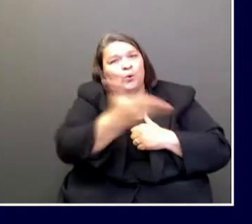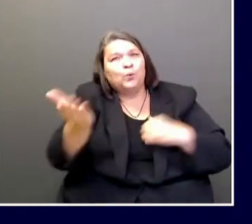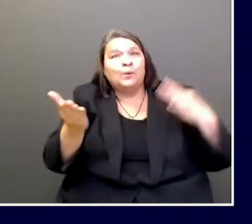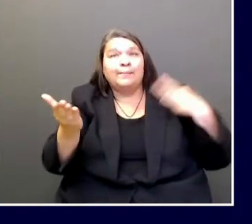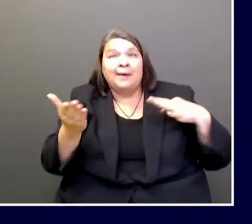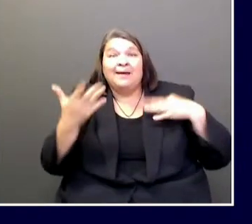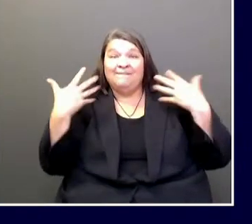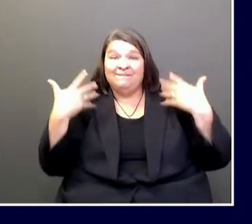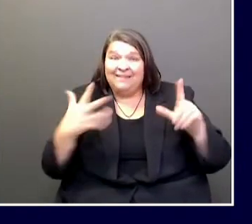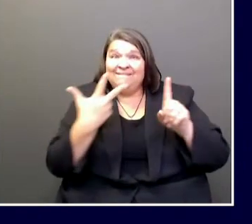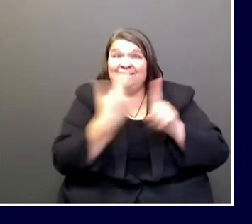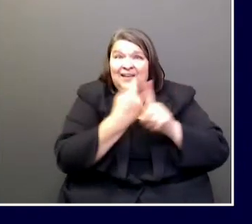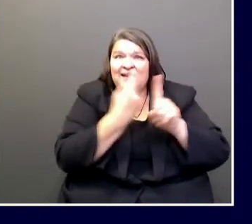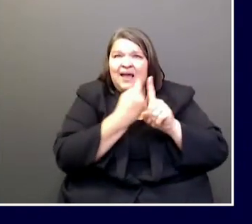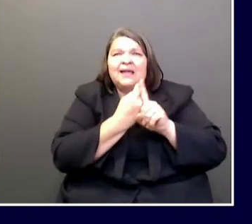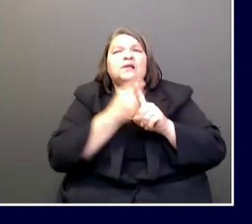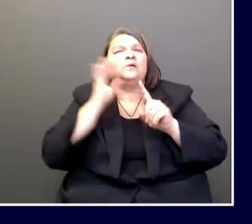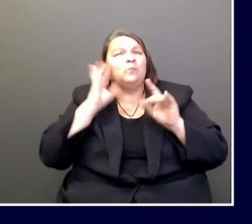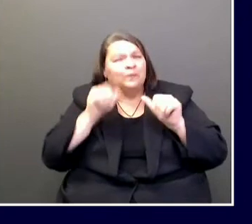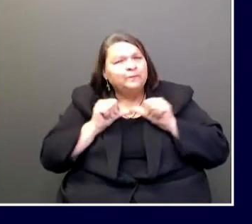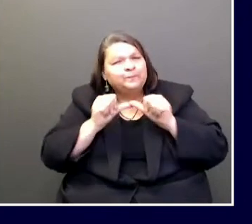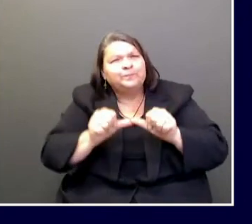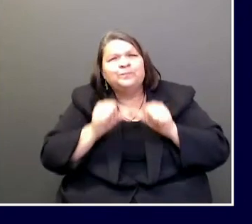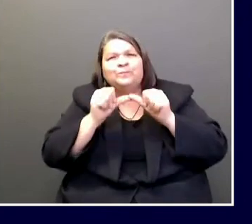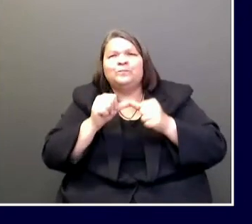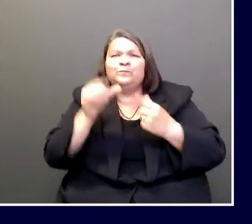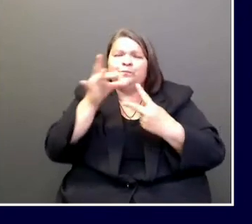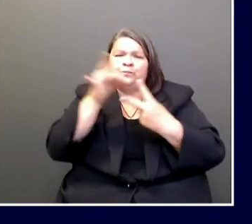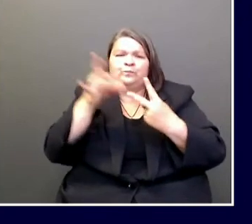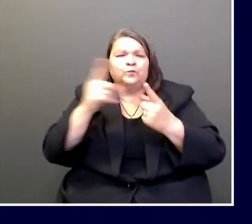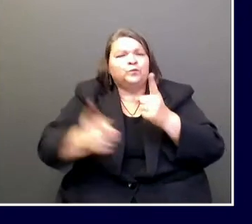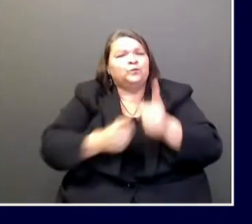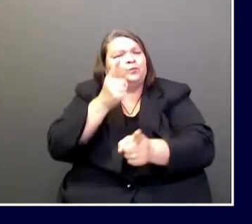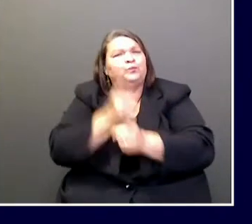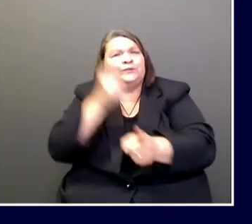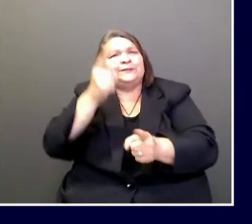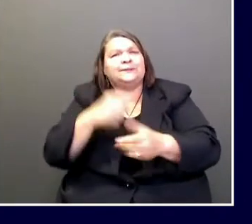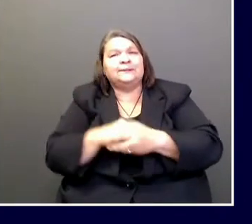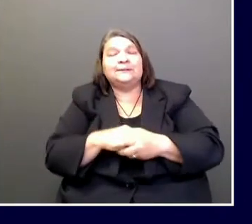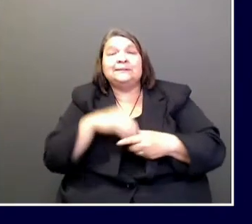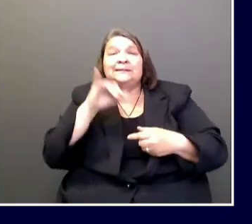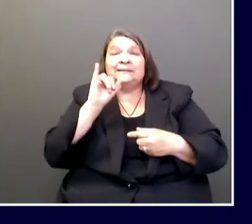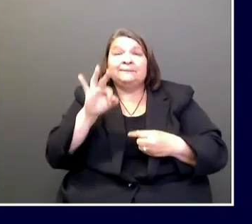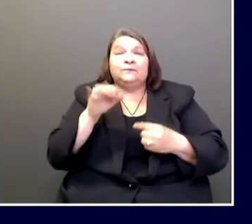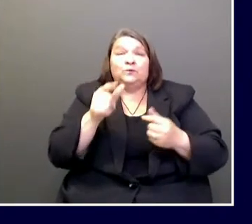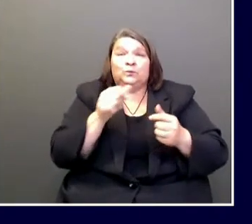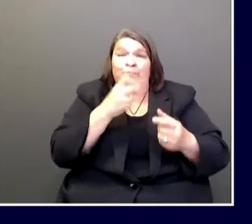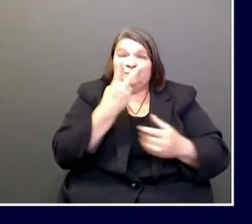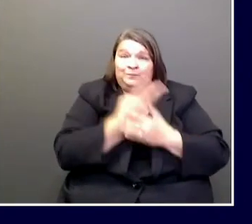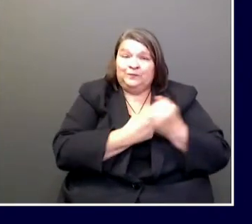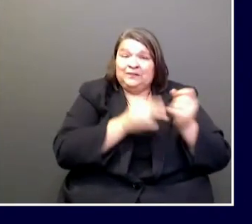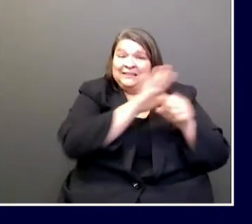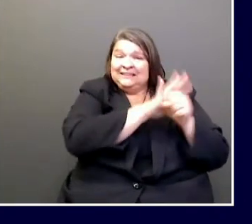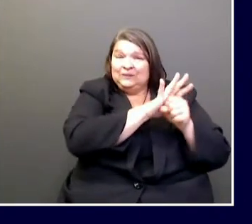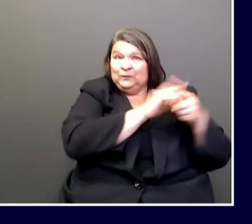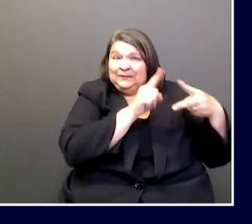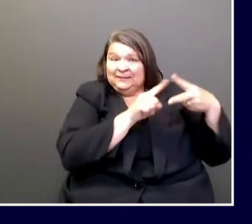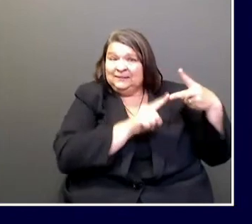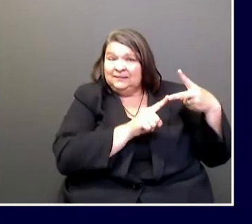wearing a mask if they are in those counties of substantial or higher transmission, when they go out into a public indoor